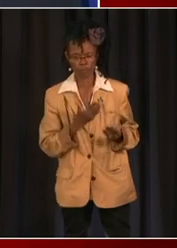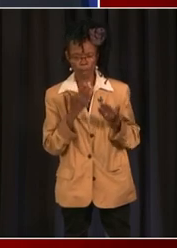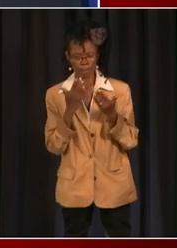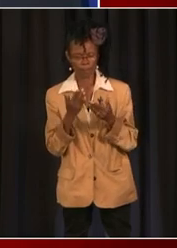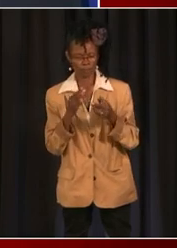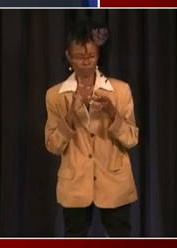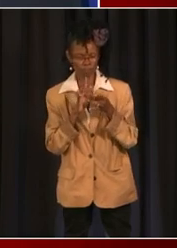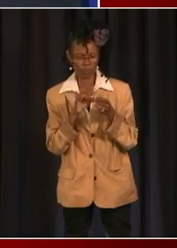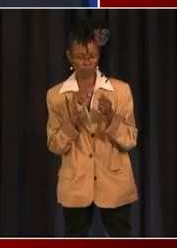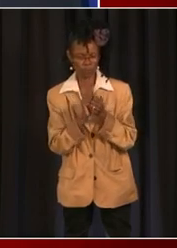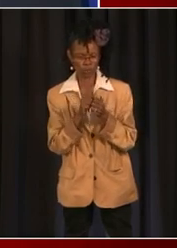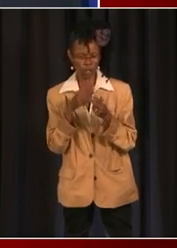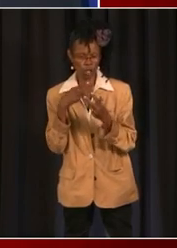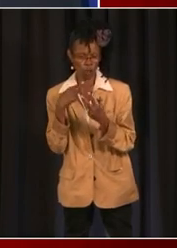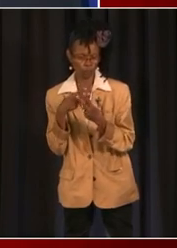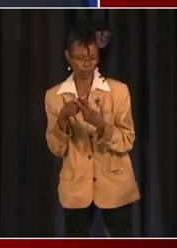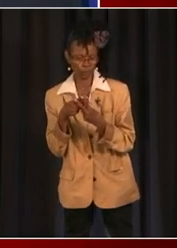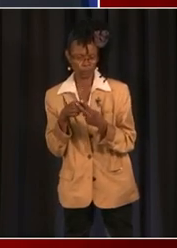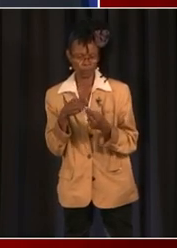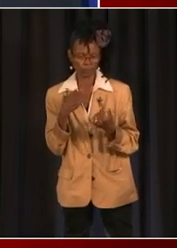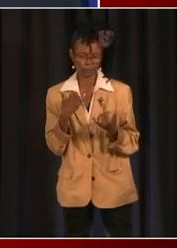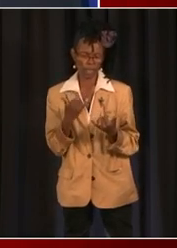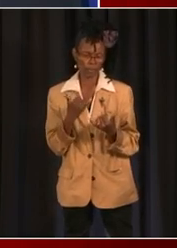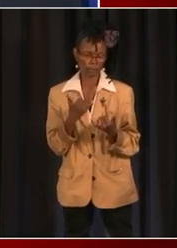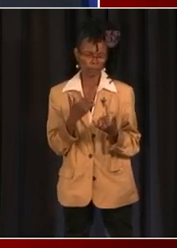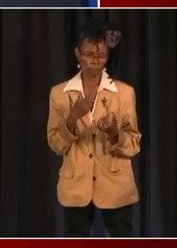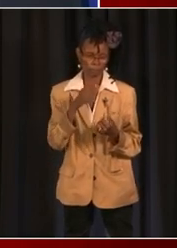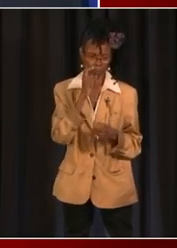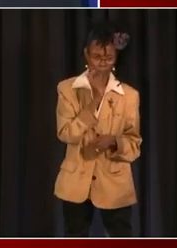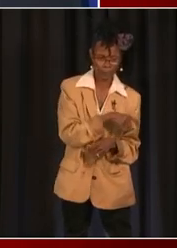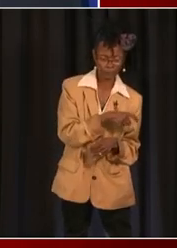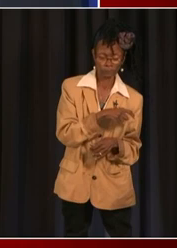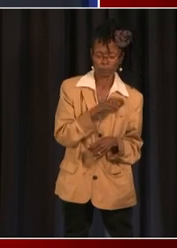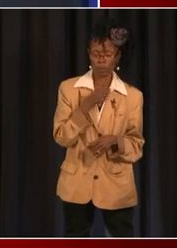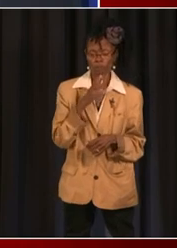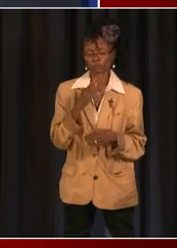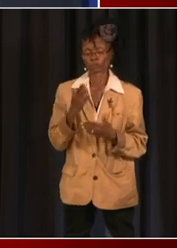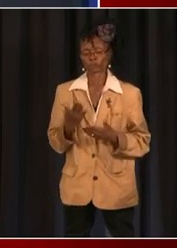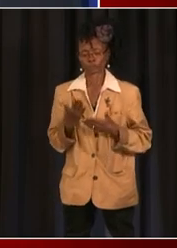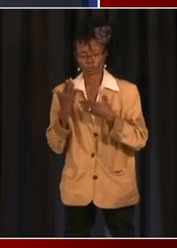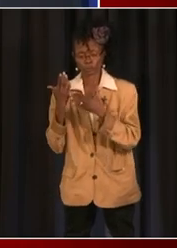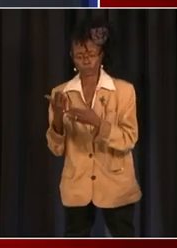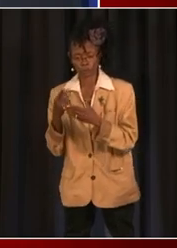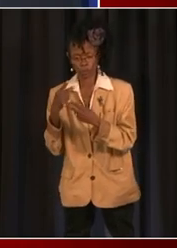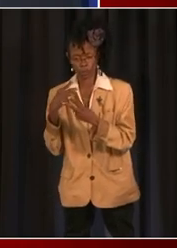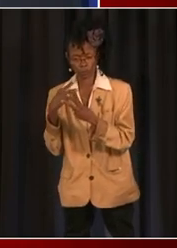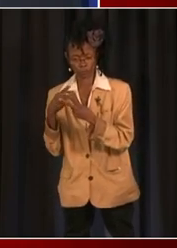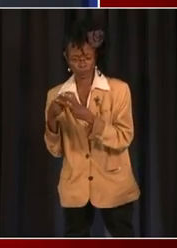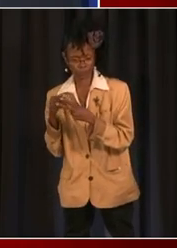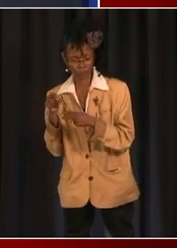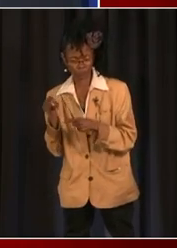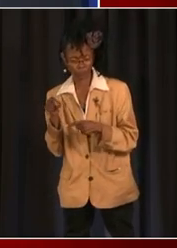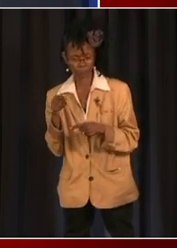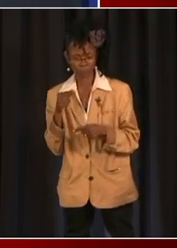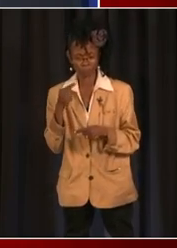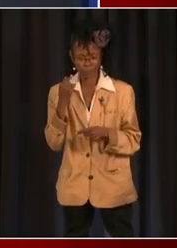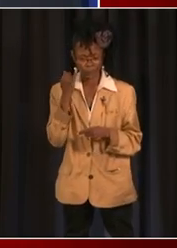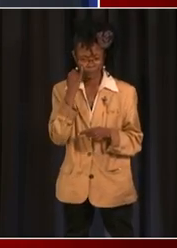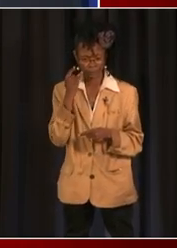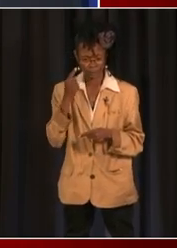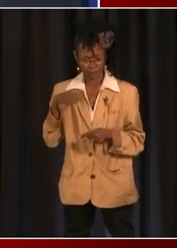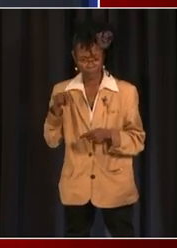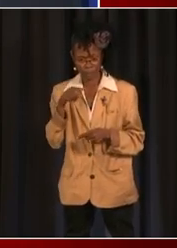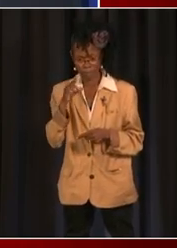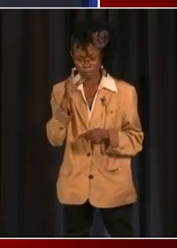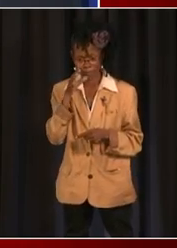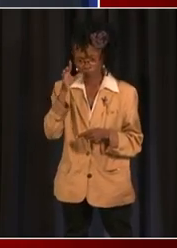to be required. I've heard from some DCPS parents that they've received notice from principals that they are, in